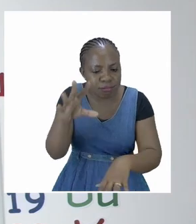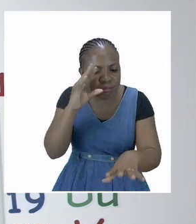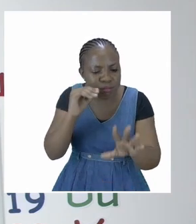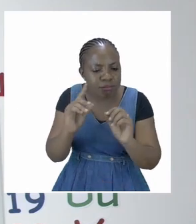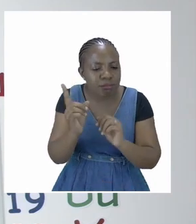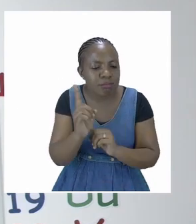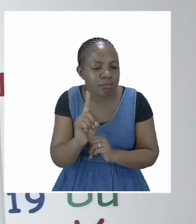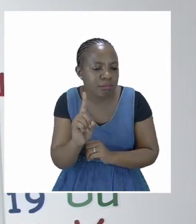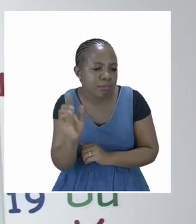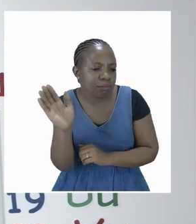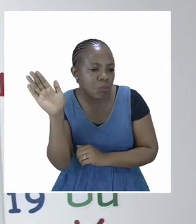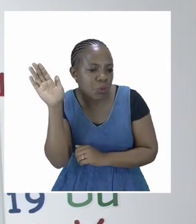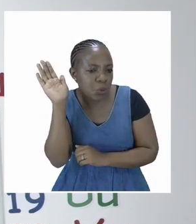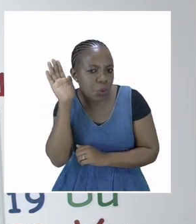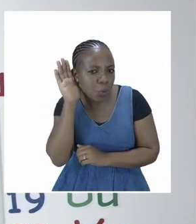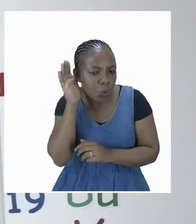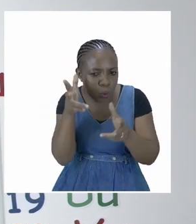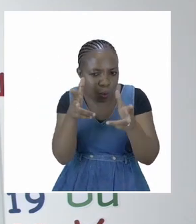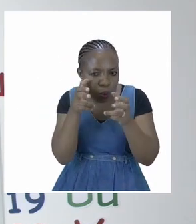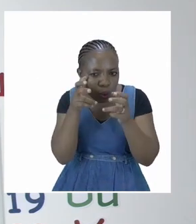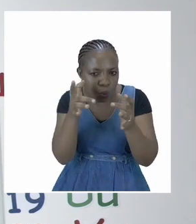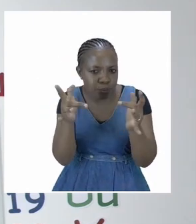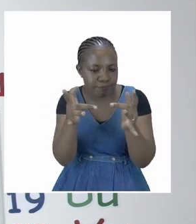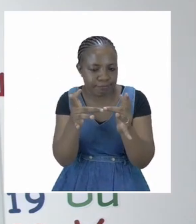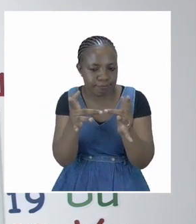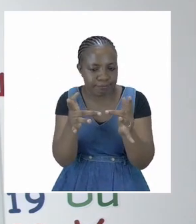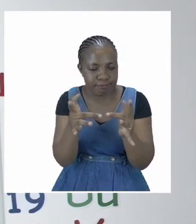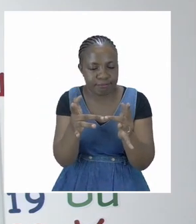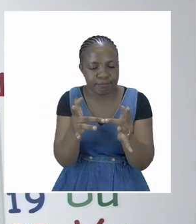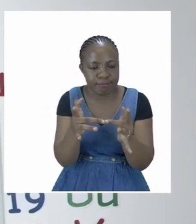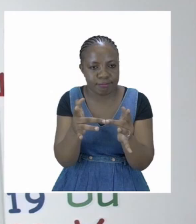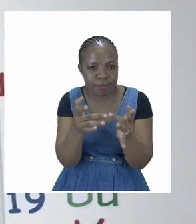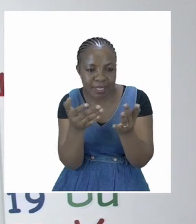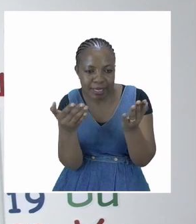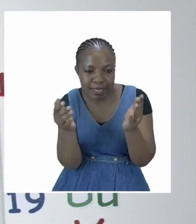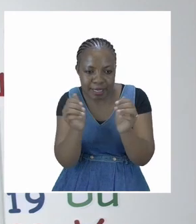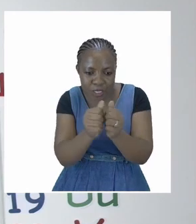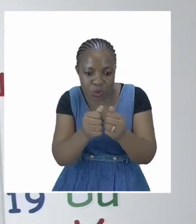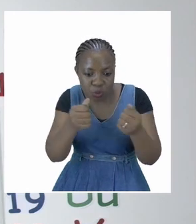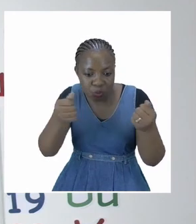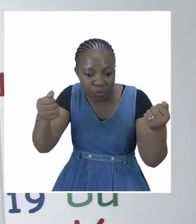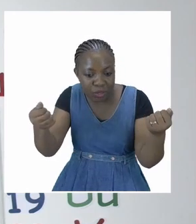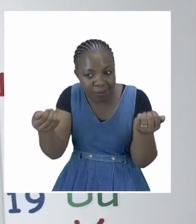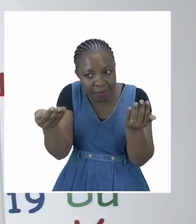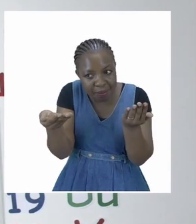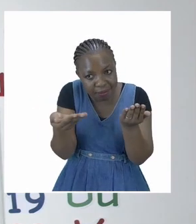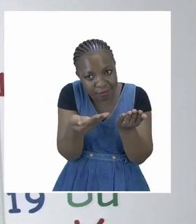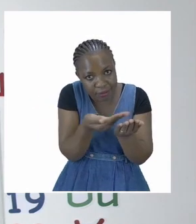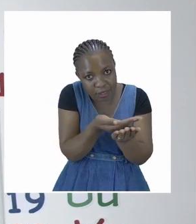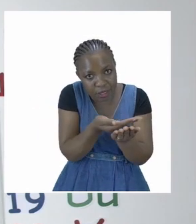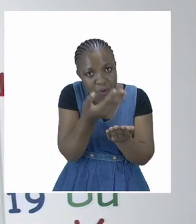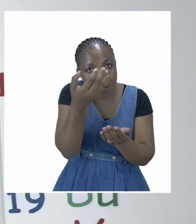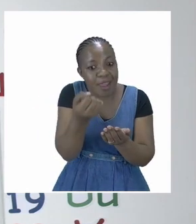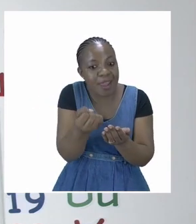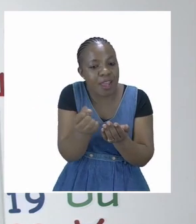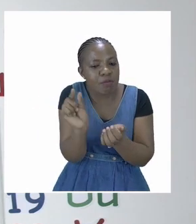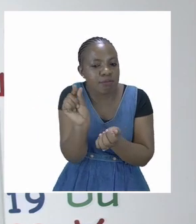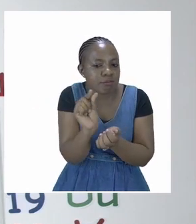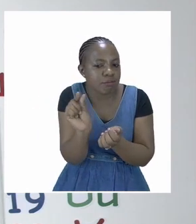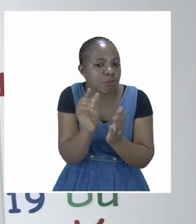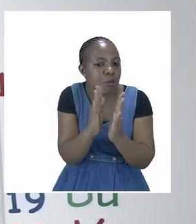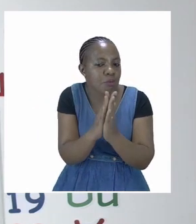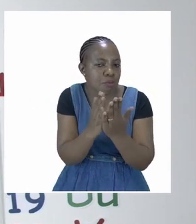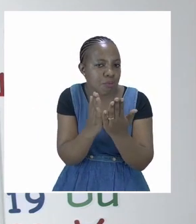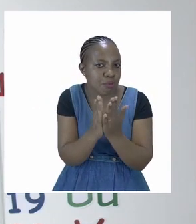or watching online. Inside the newspapers, there is an insert of the lesson